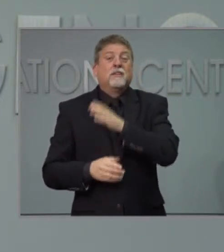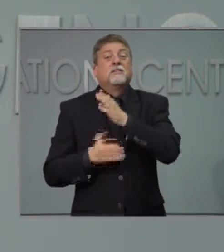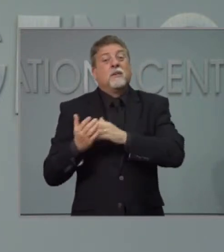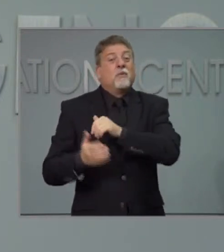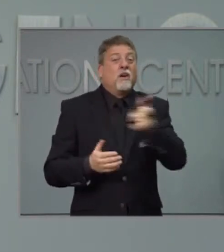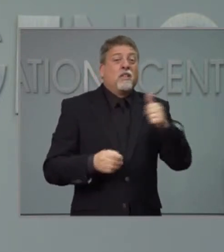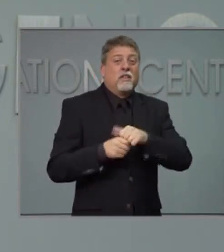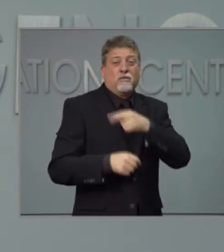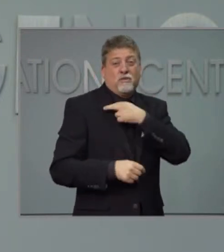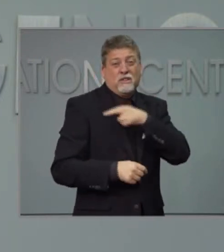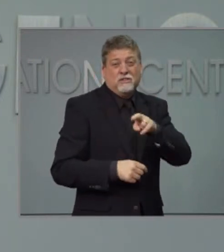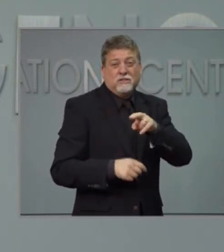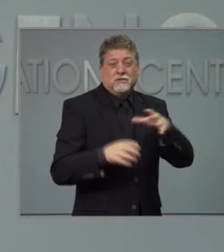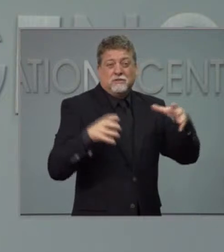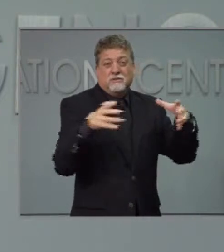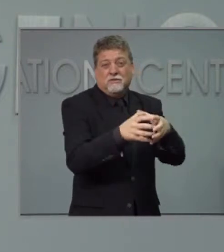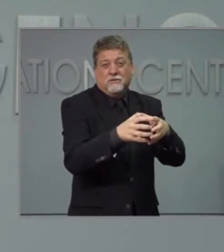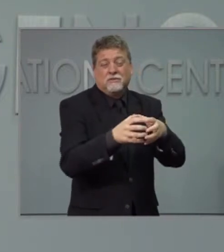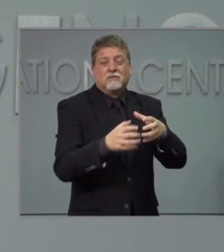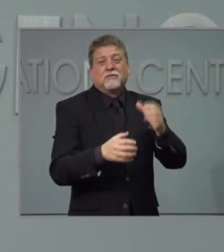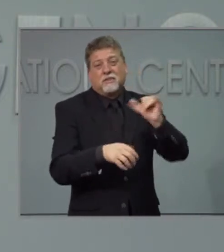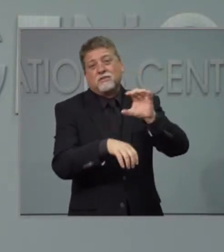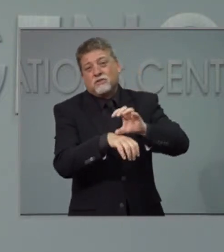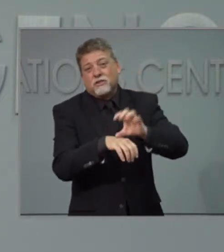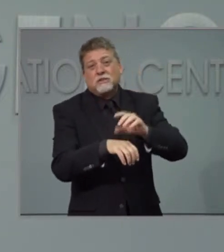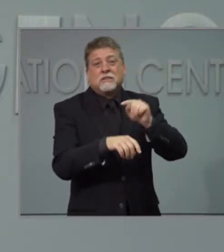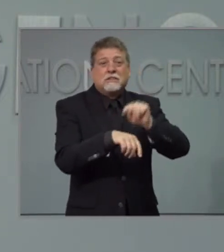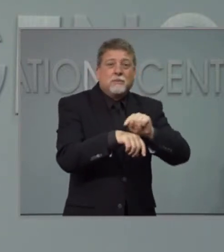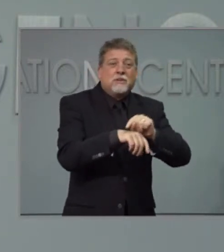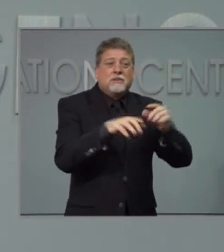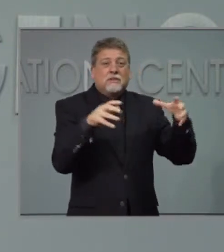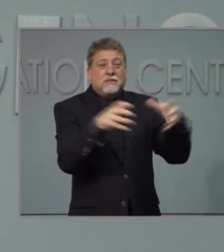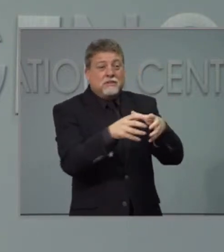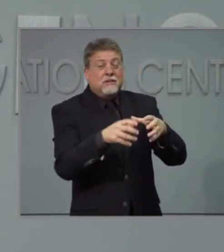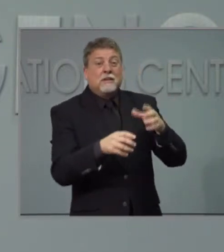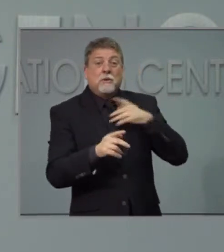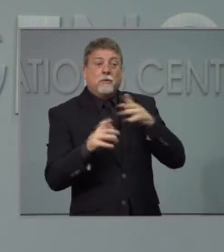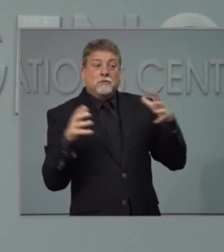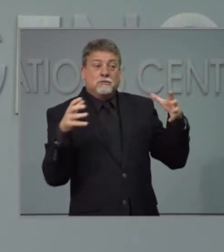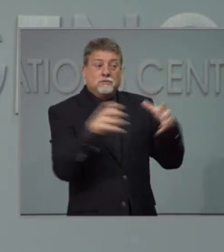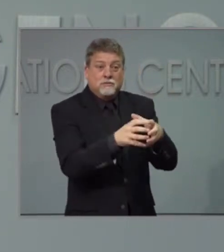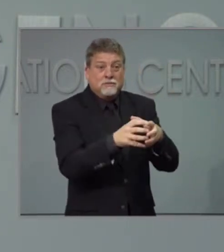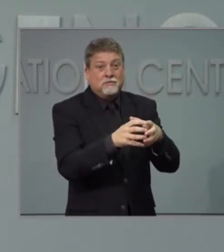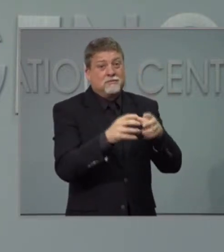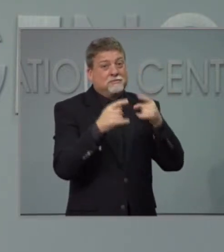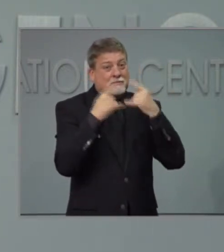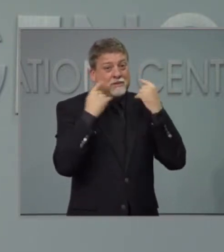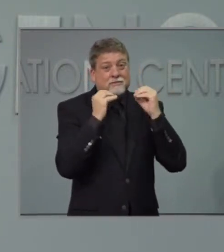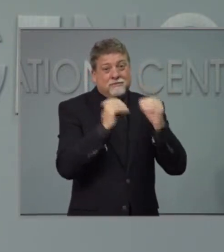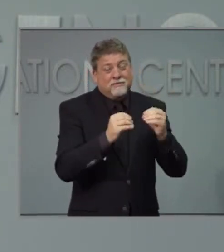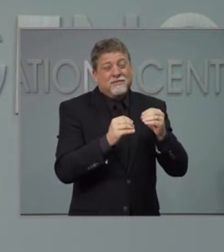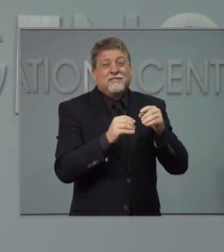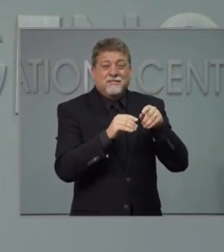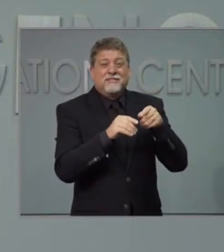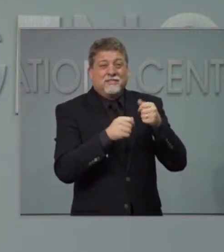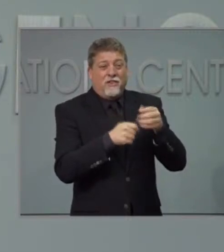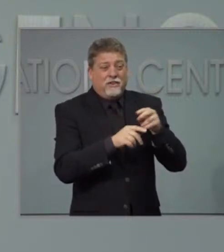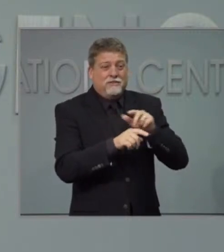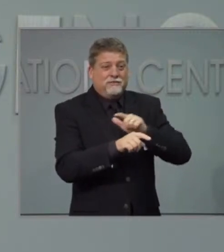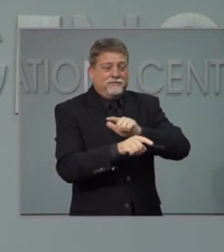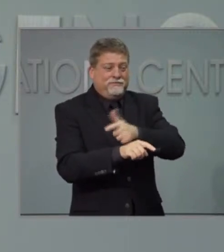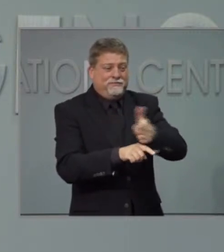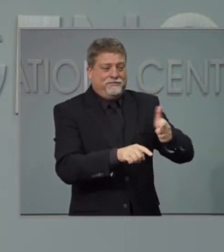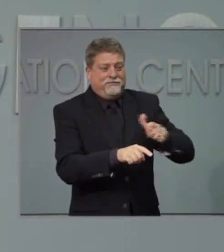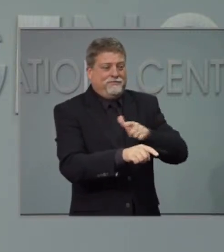settings. Again, it's where places where people gather without masks that is really seeing viral spread. But again, every